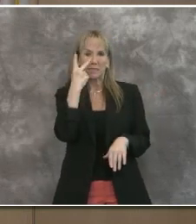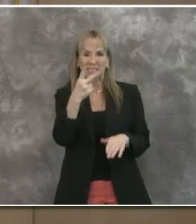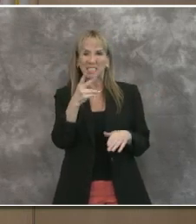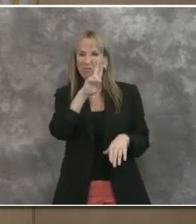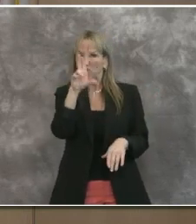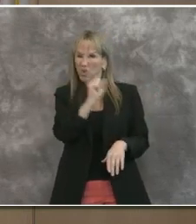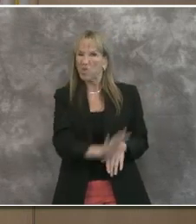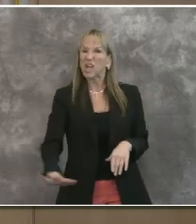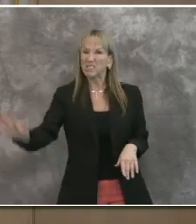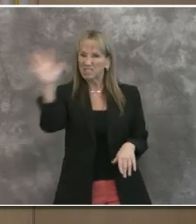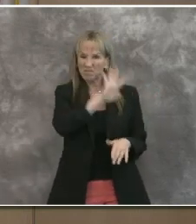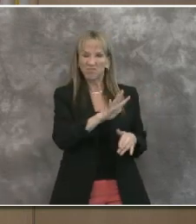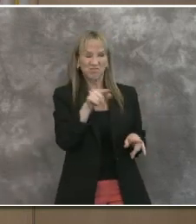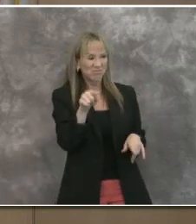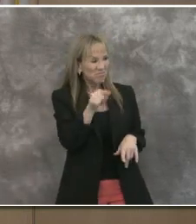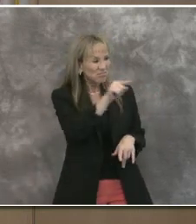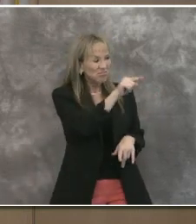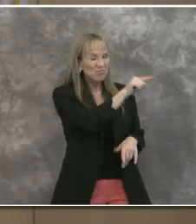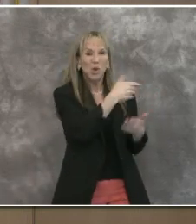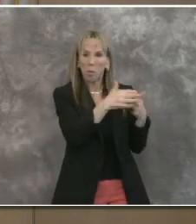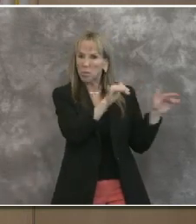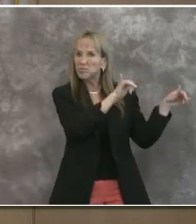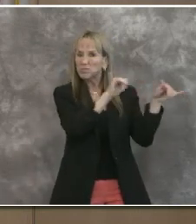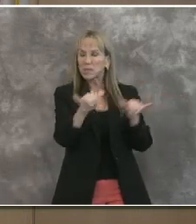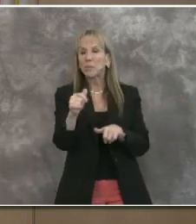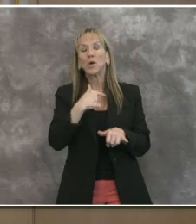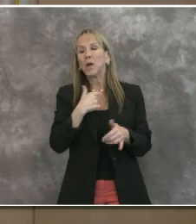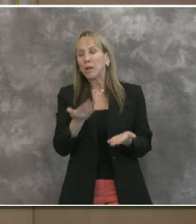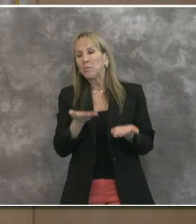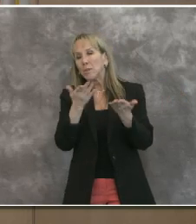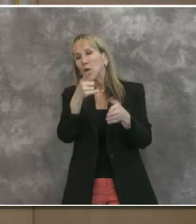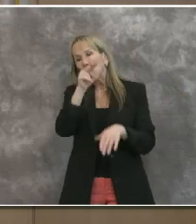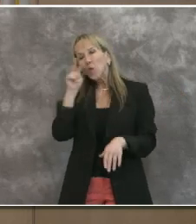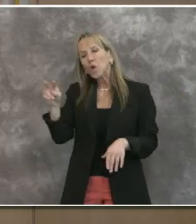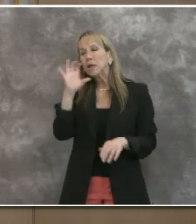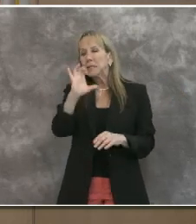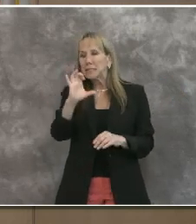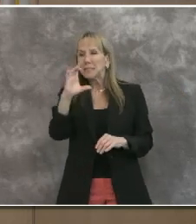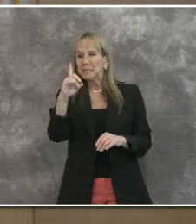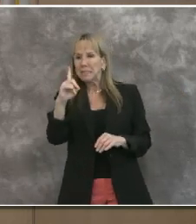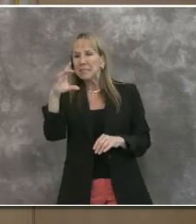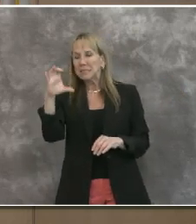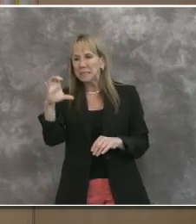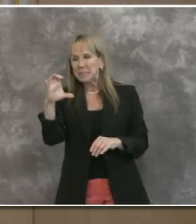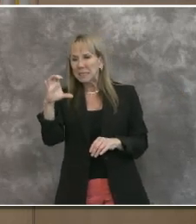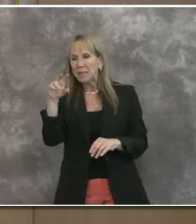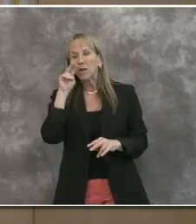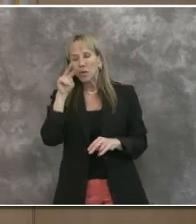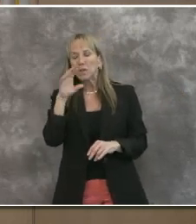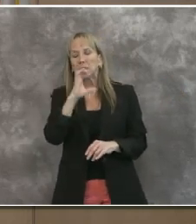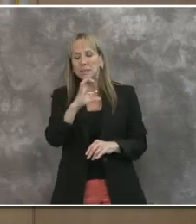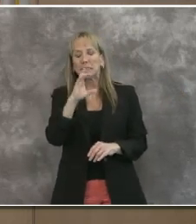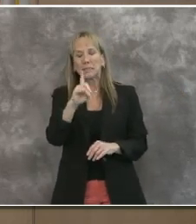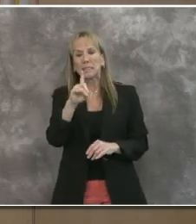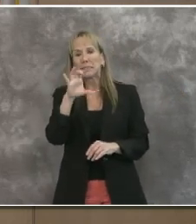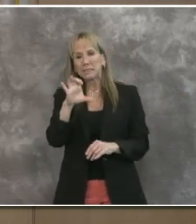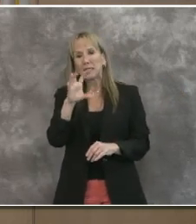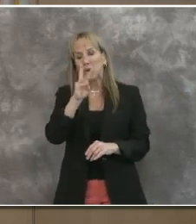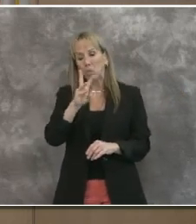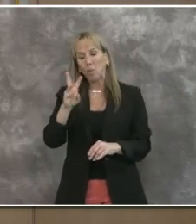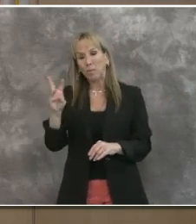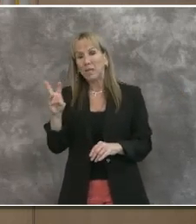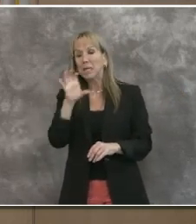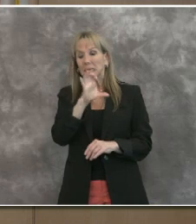the country. So I would refer you to CDC's website, which actually has some detailed information about people who have had